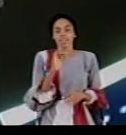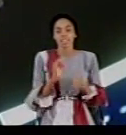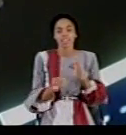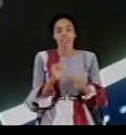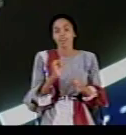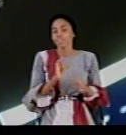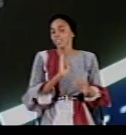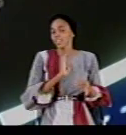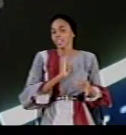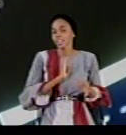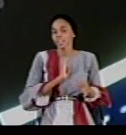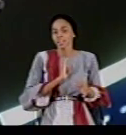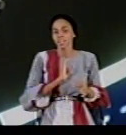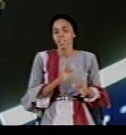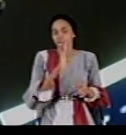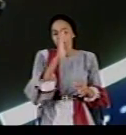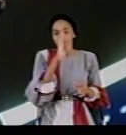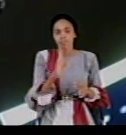And I,